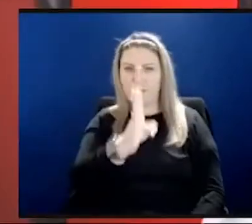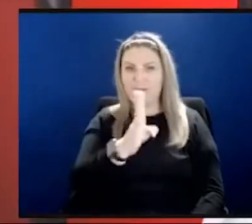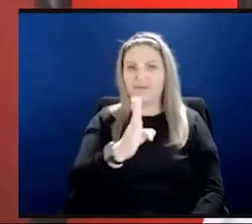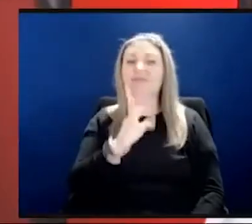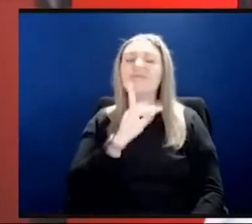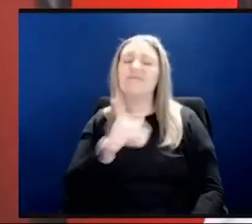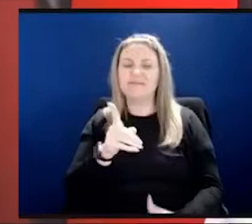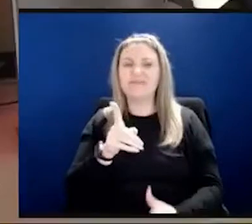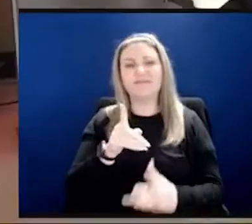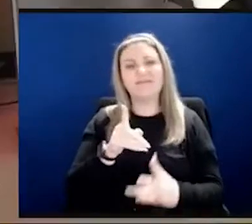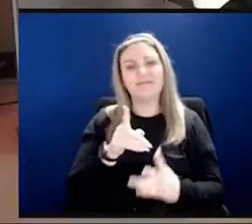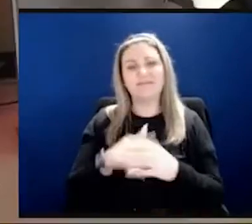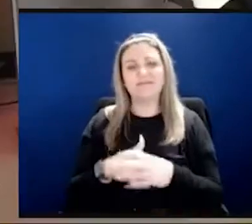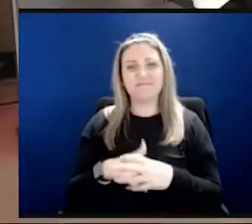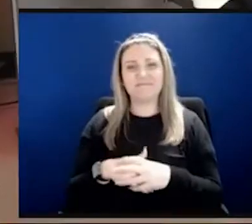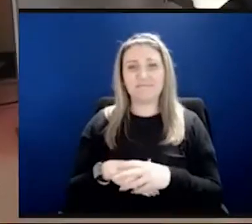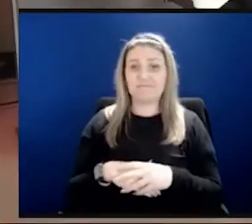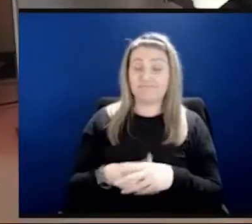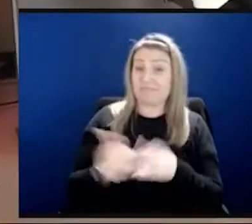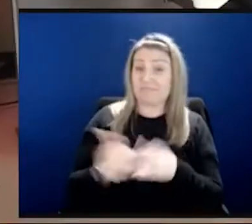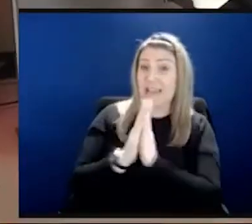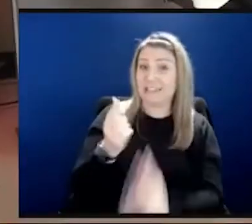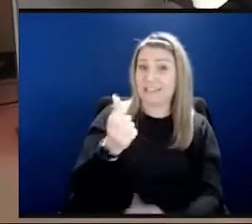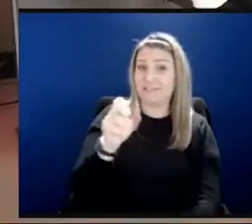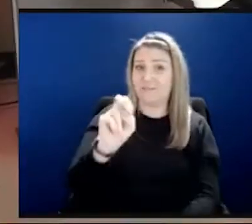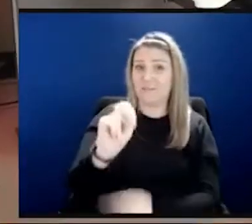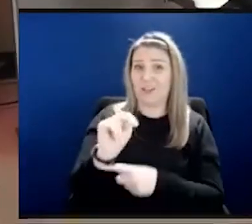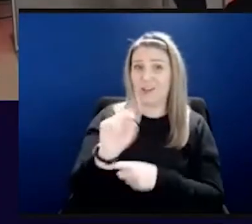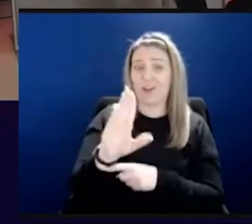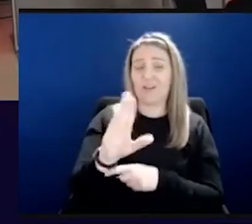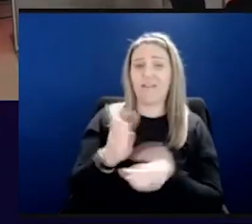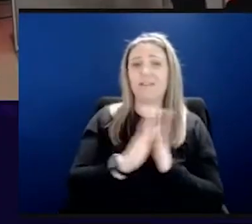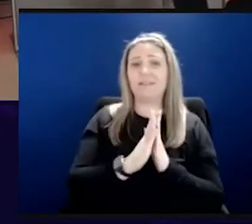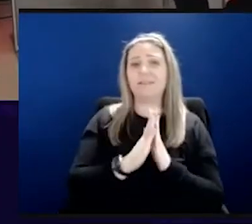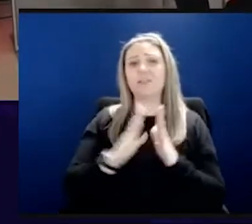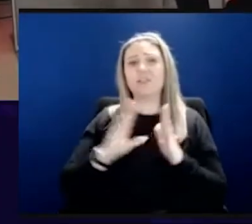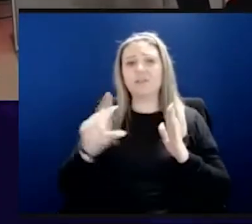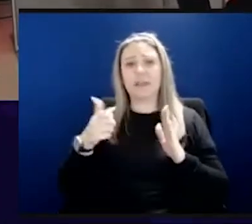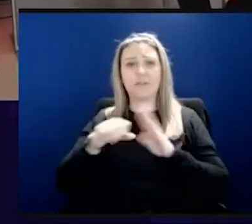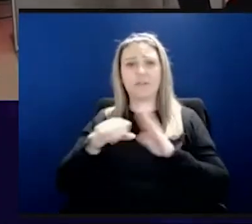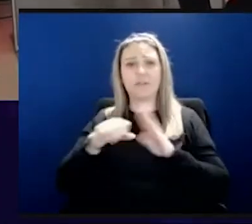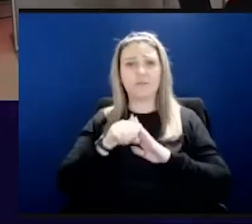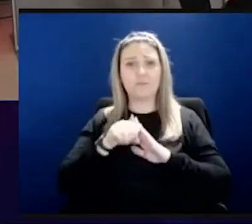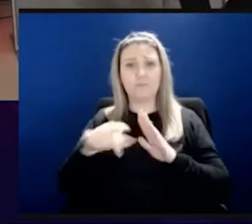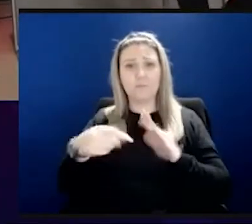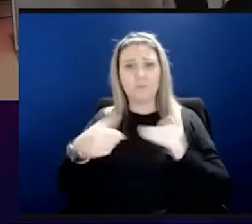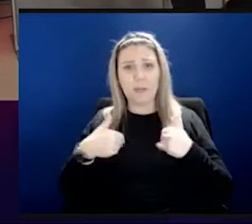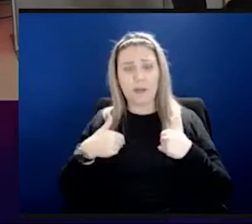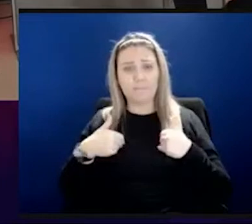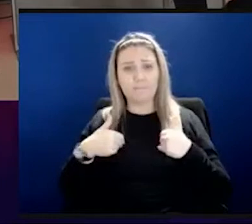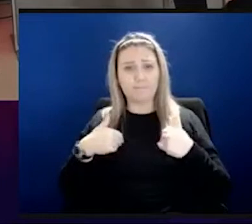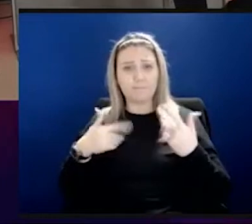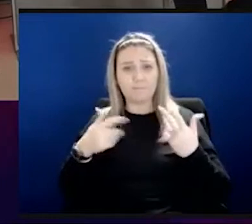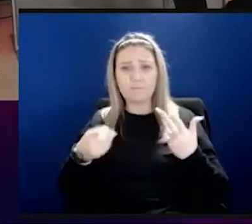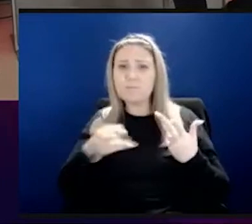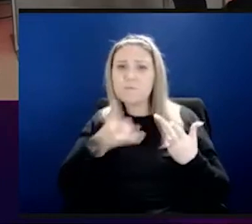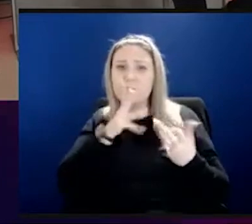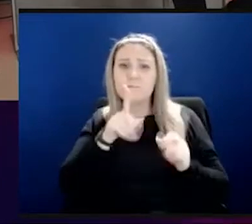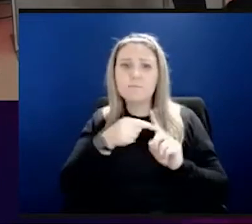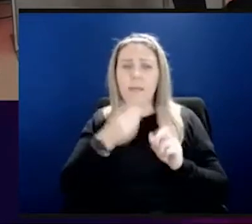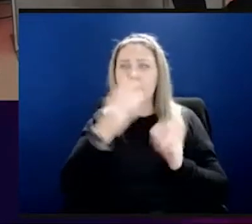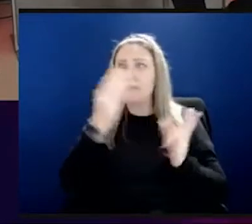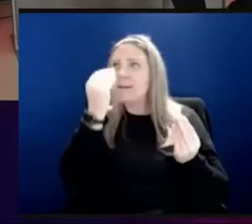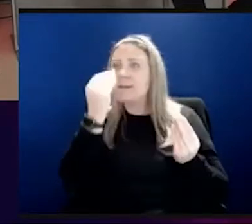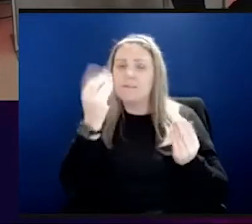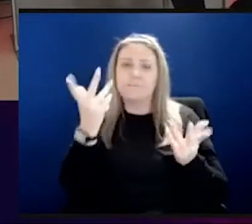B. I want to ask Garen about his some of the other symptoms that you had, Garen. You talk about thinking you were going into the